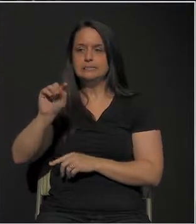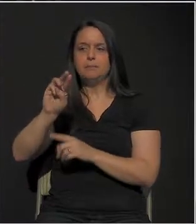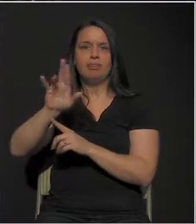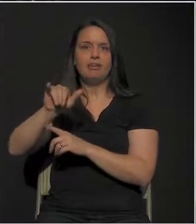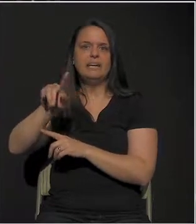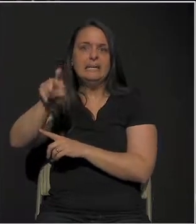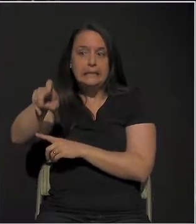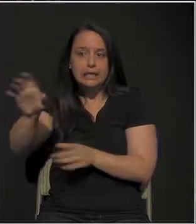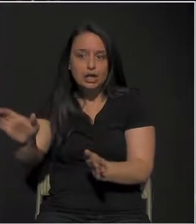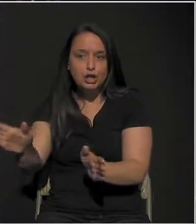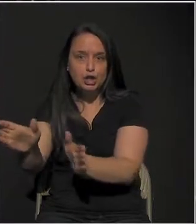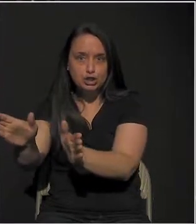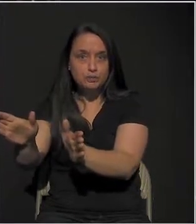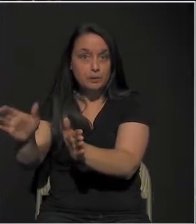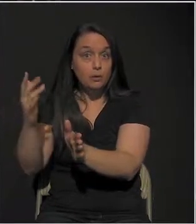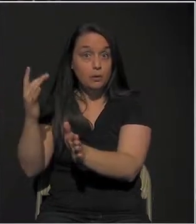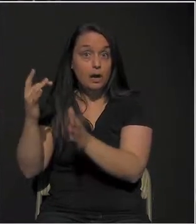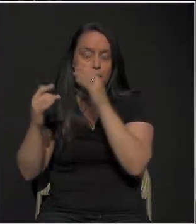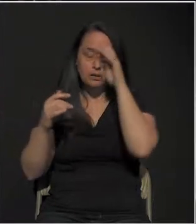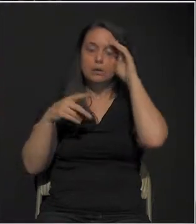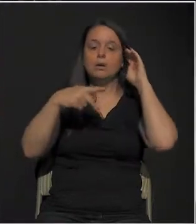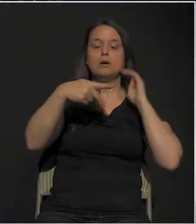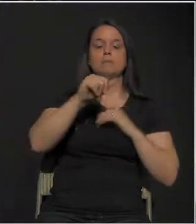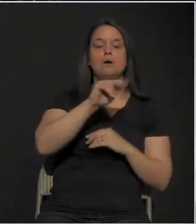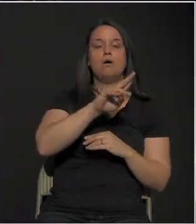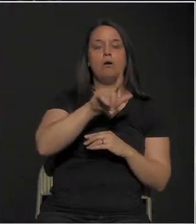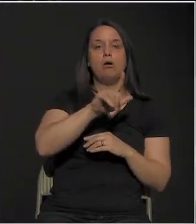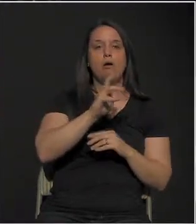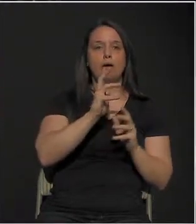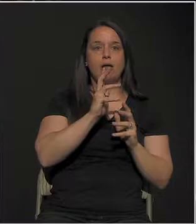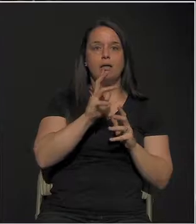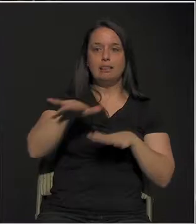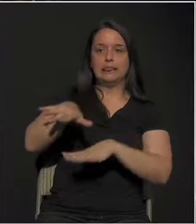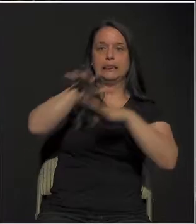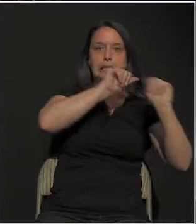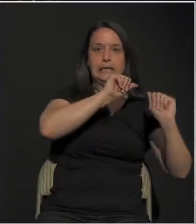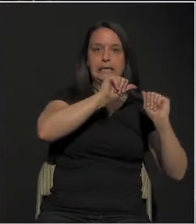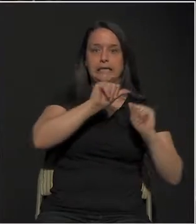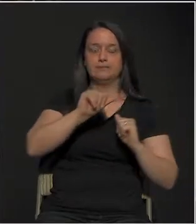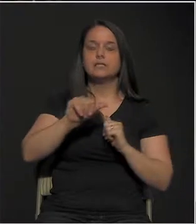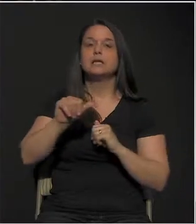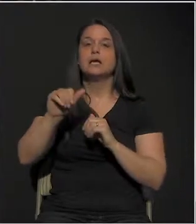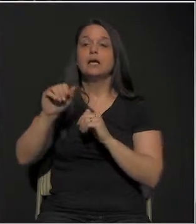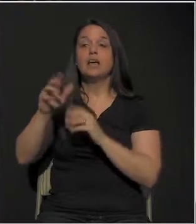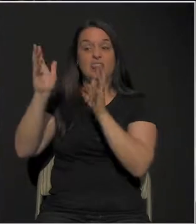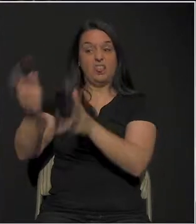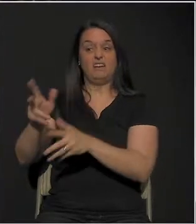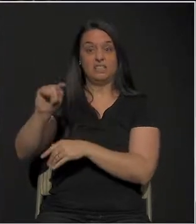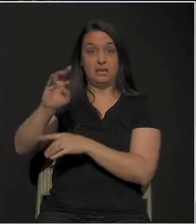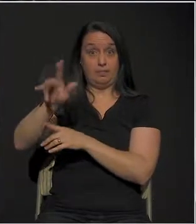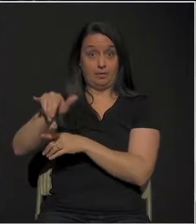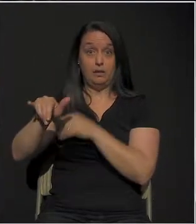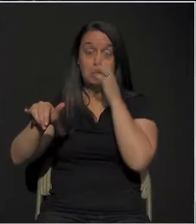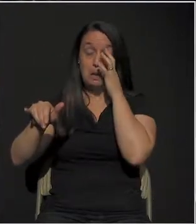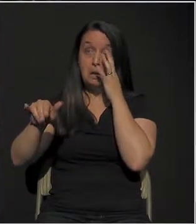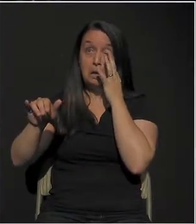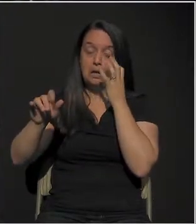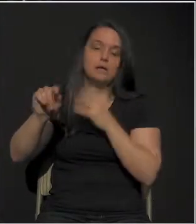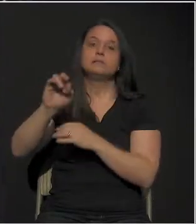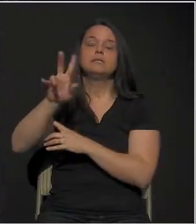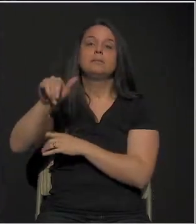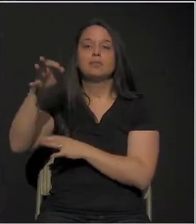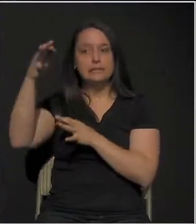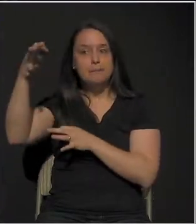is so Paul leaves Ephesus. He leaves Timothy there in Ephesus. Timothy is pastoring this church. He's trying to grow